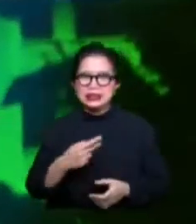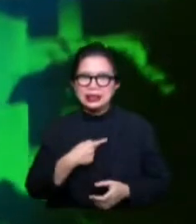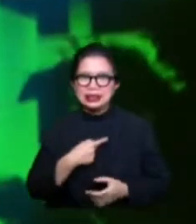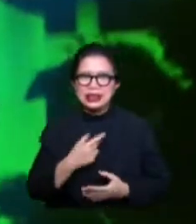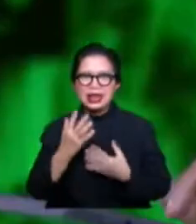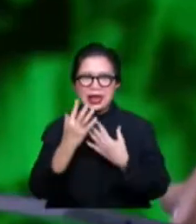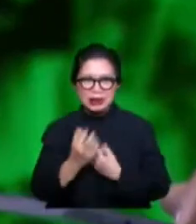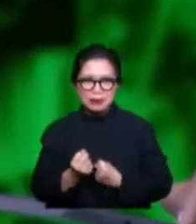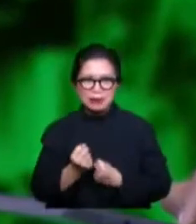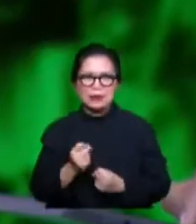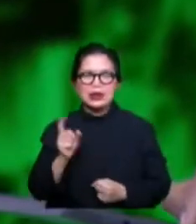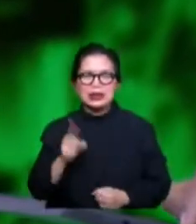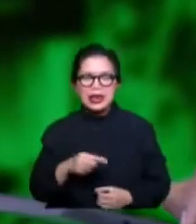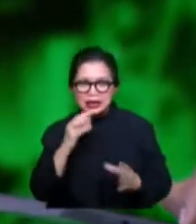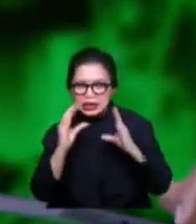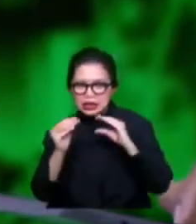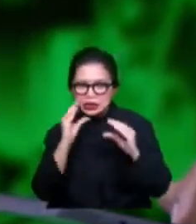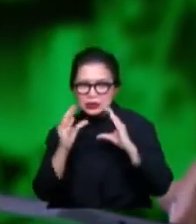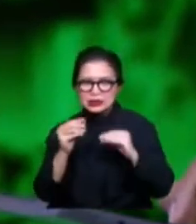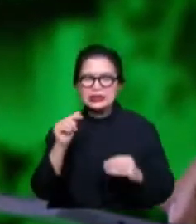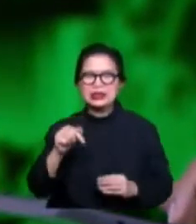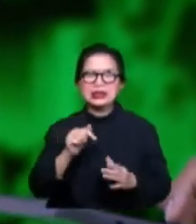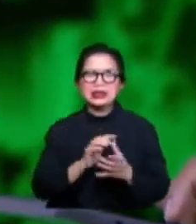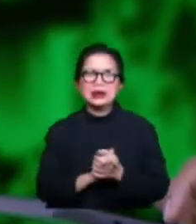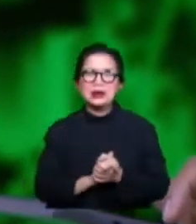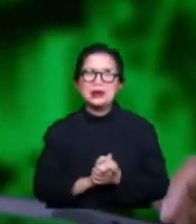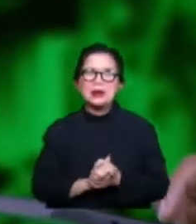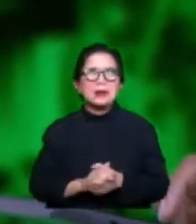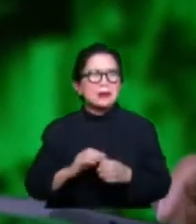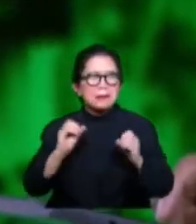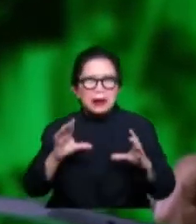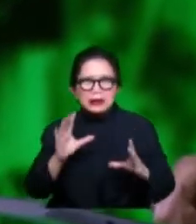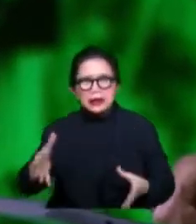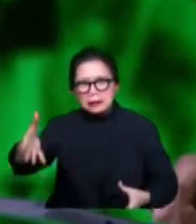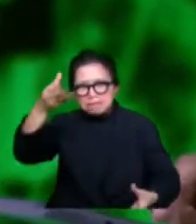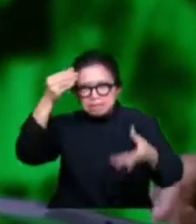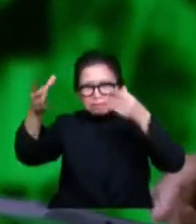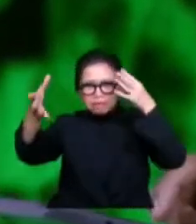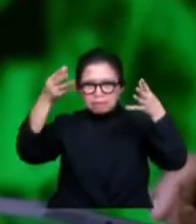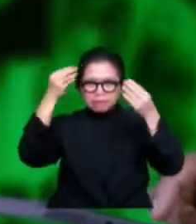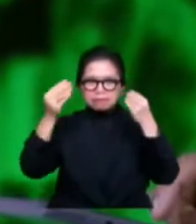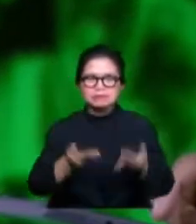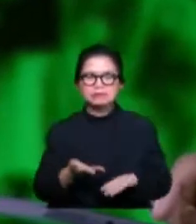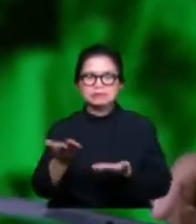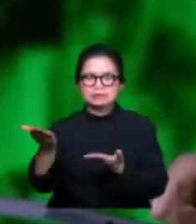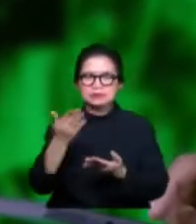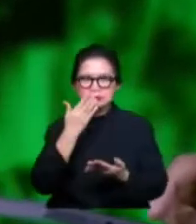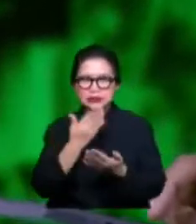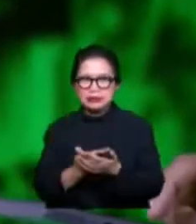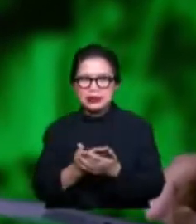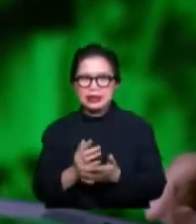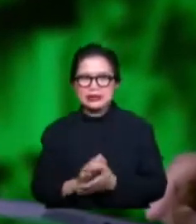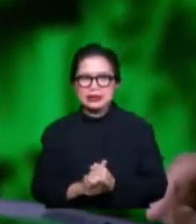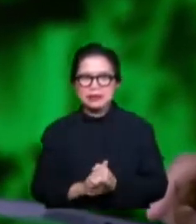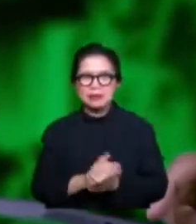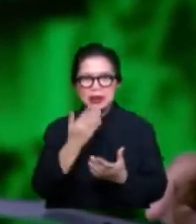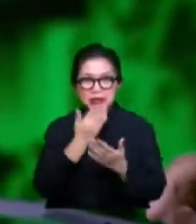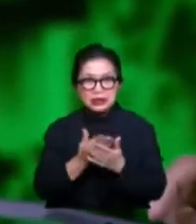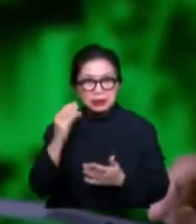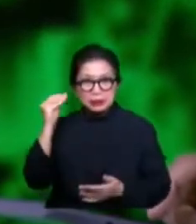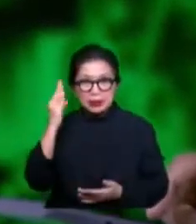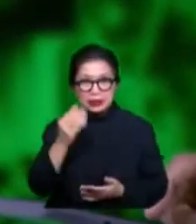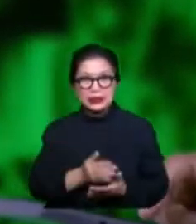insightful views from this discussion. Yes. The floor is yours, Miss. Thank you so much, Fanny. Good morning, ladies and gentlemen. It's an honor to have